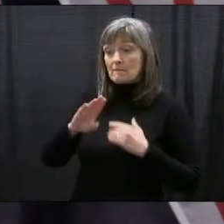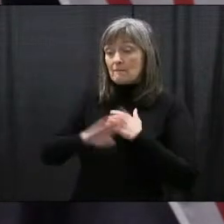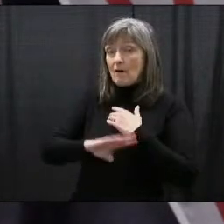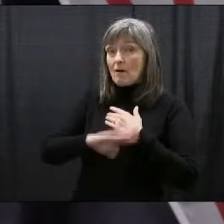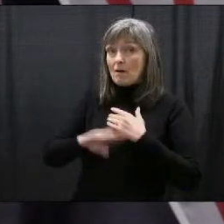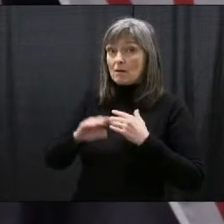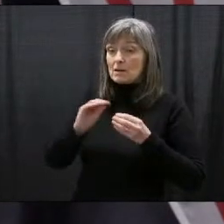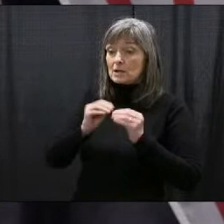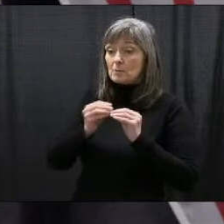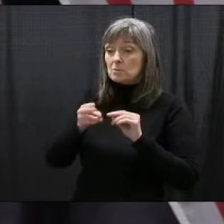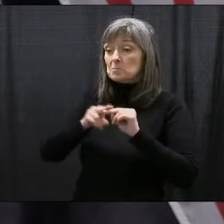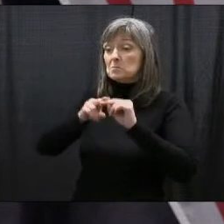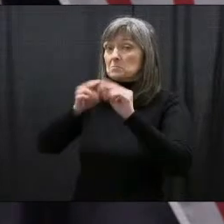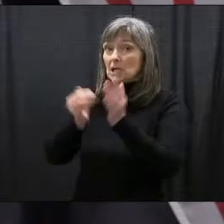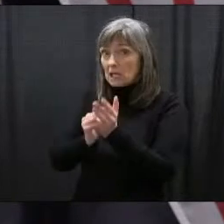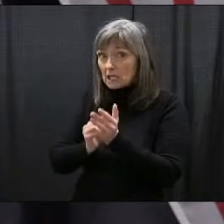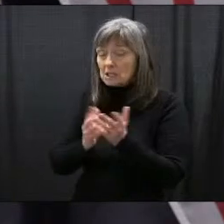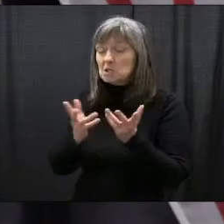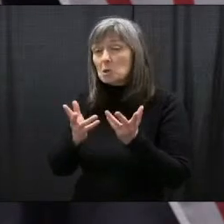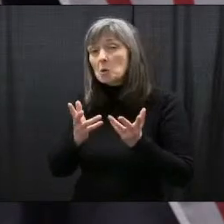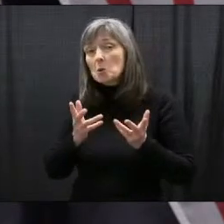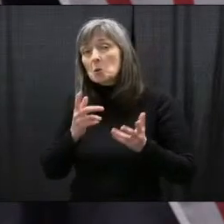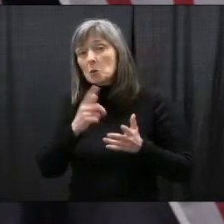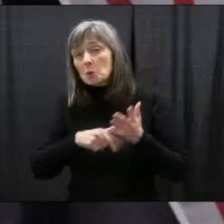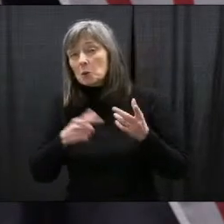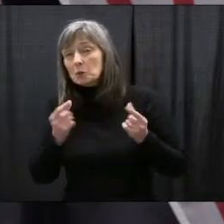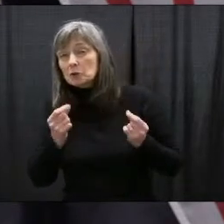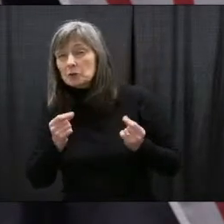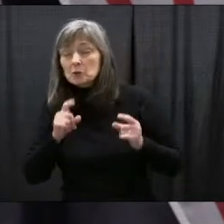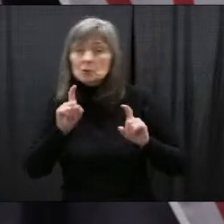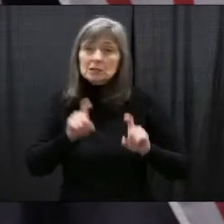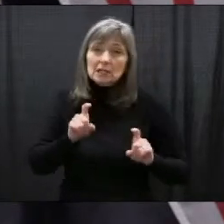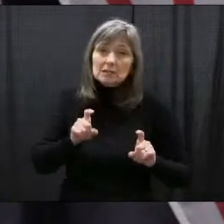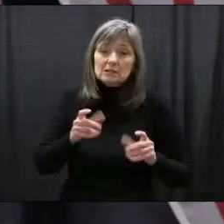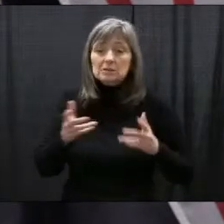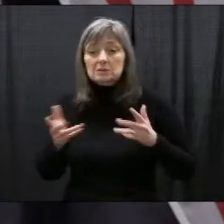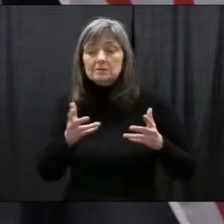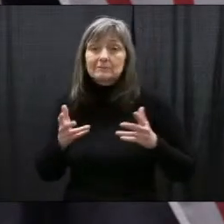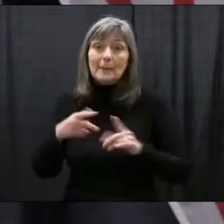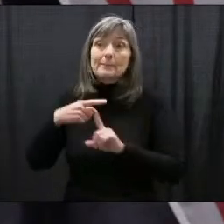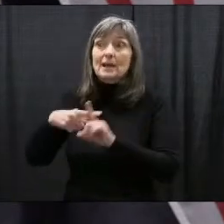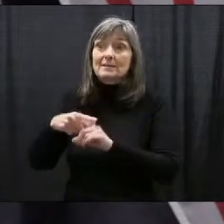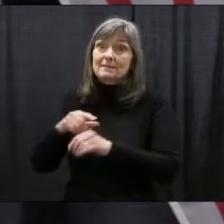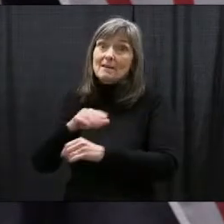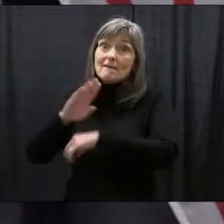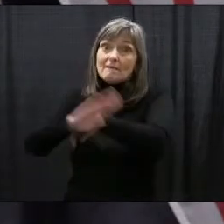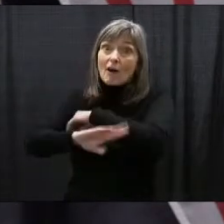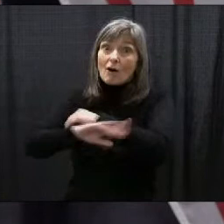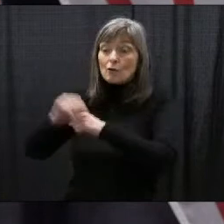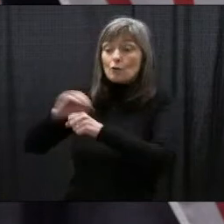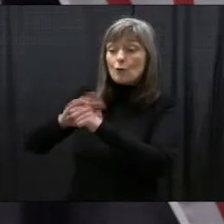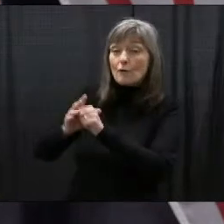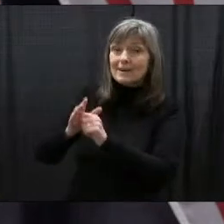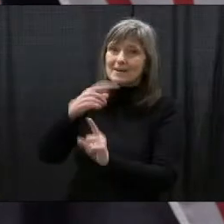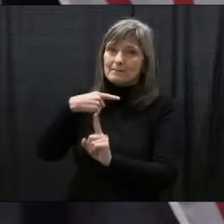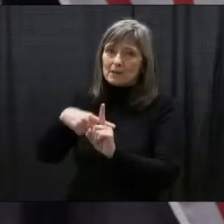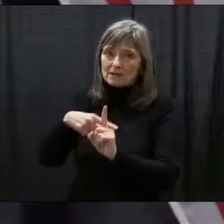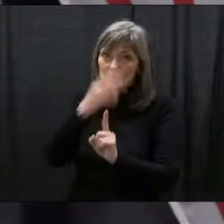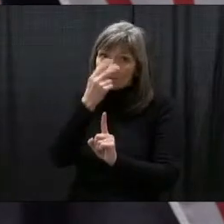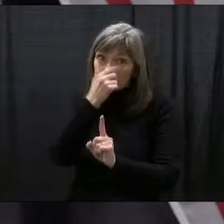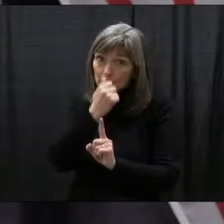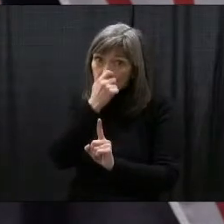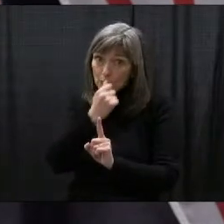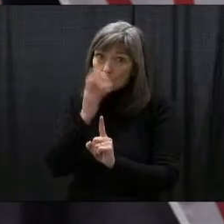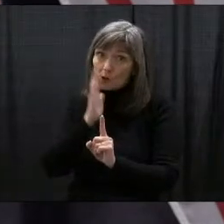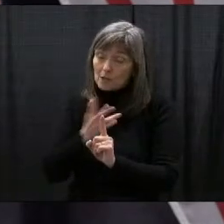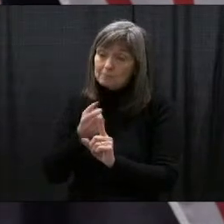see some cases in the fall as well, and that may be combined with influenza. So, we have to think about that